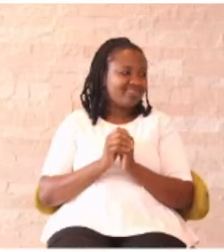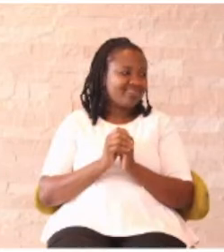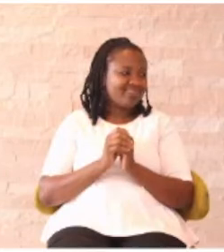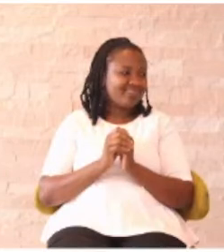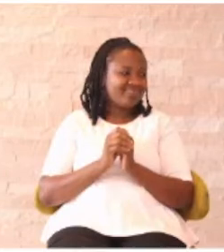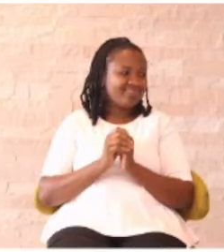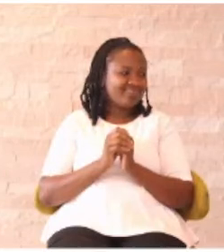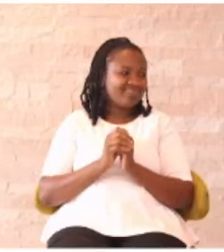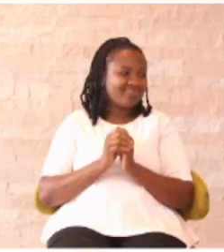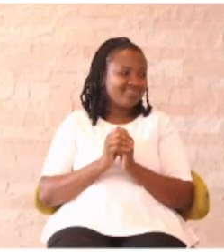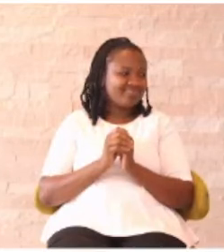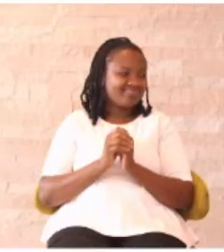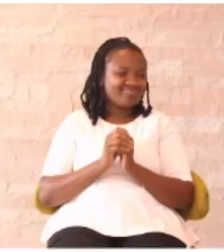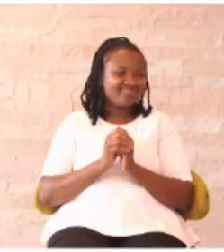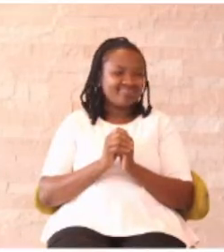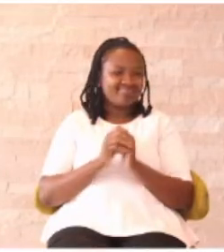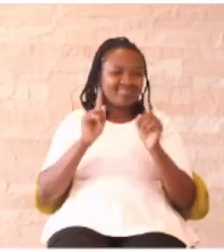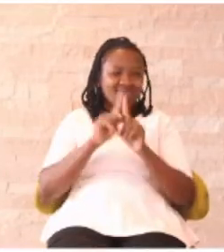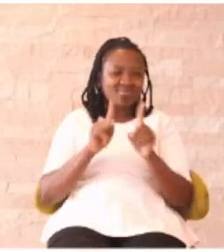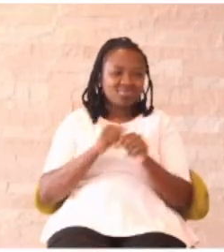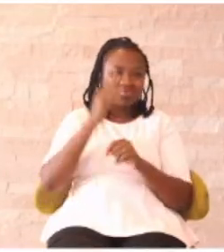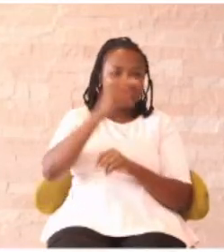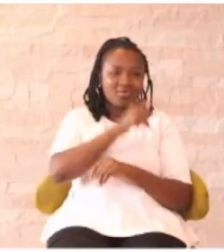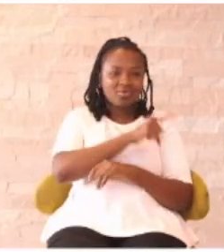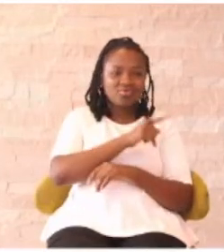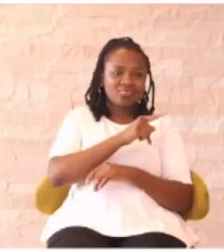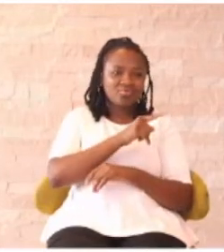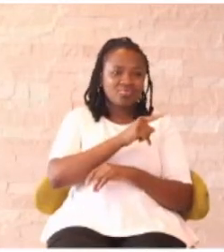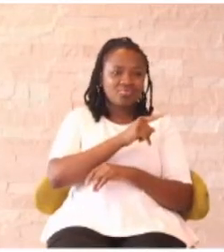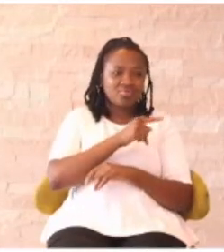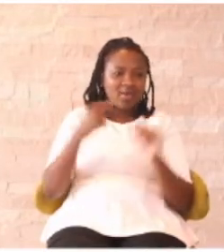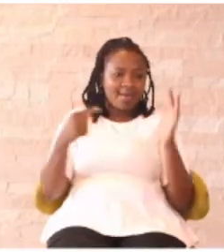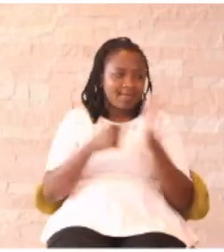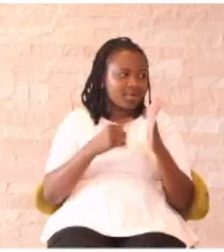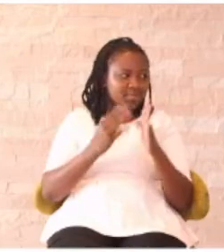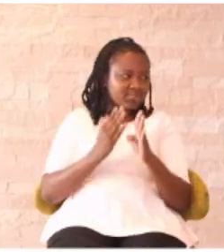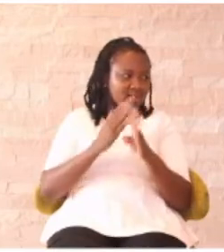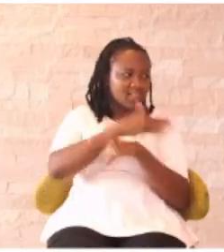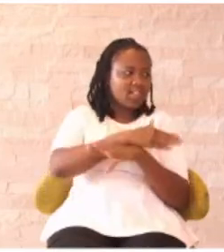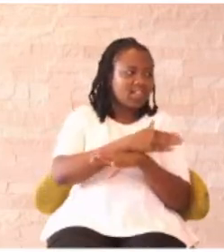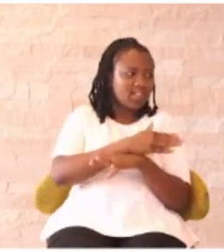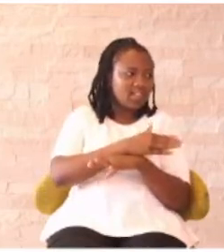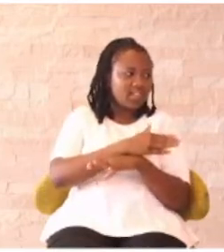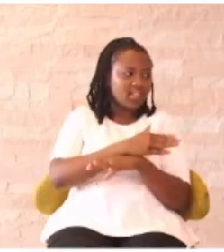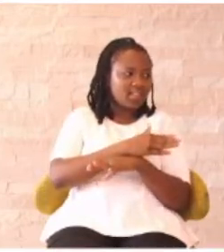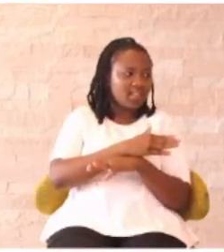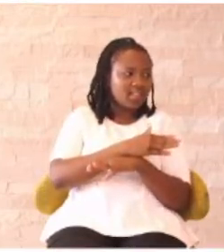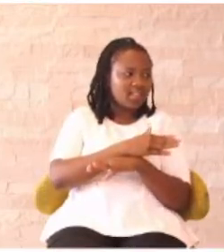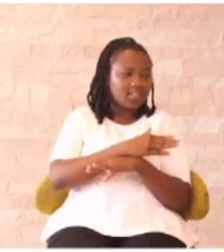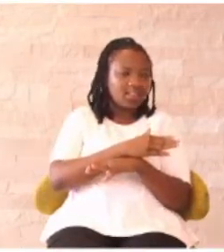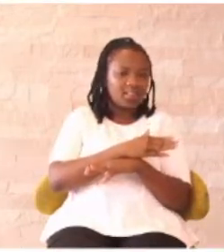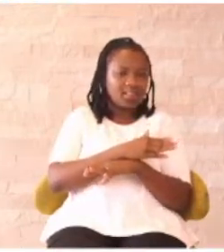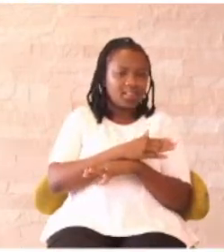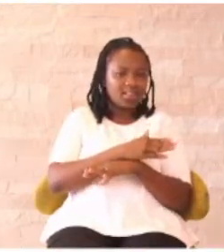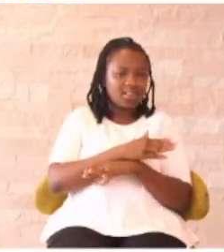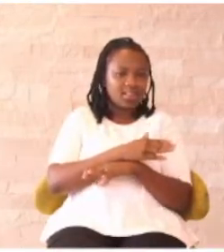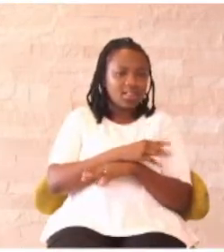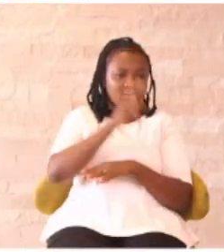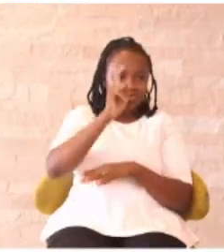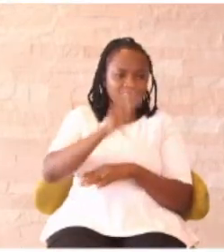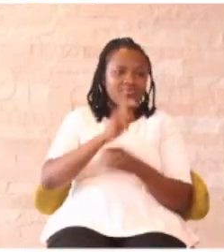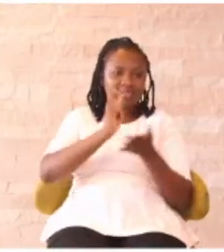I'm stopping you also because I think you might be missing Frikkite's point. Frikkite's, Yeah, it should be written. Like,